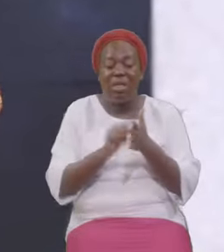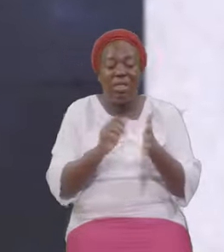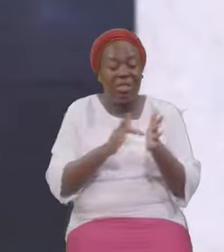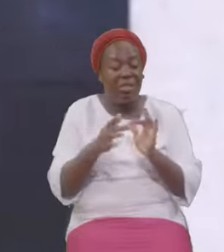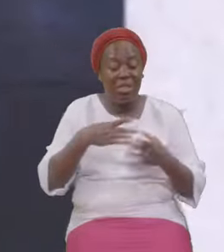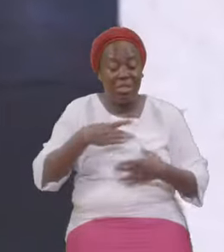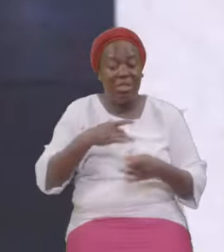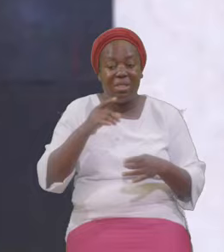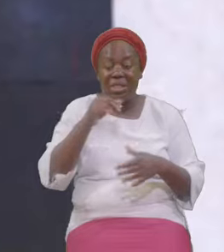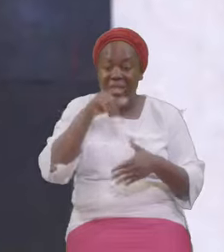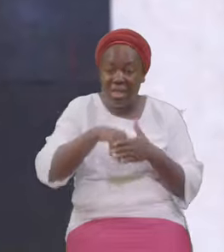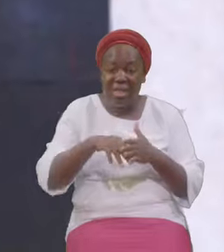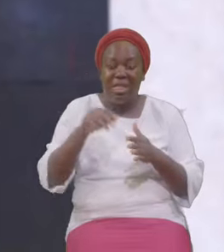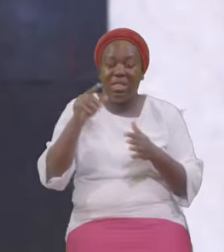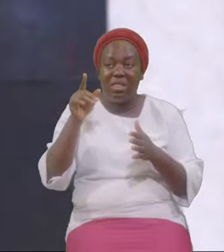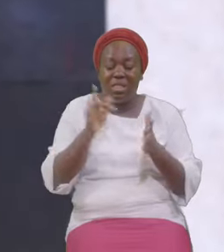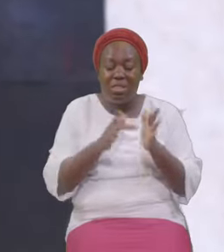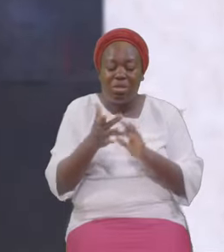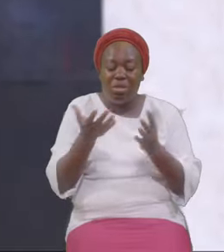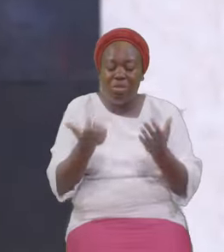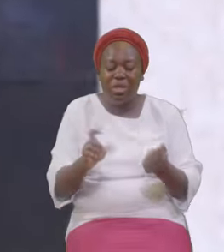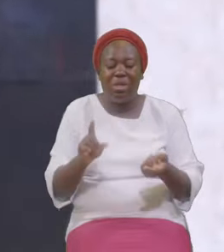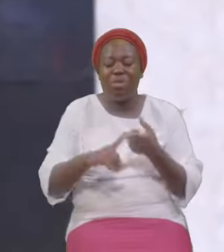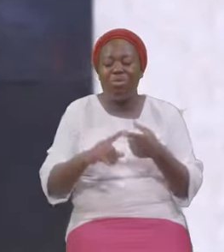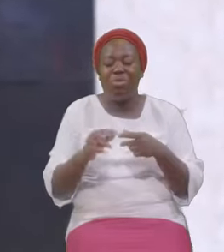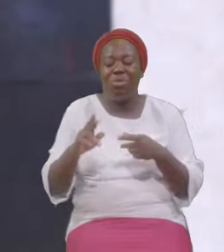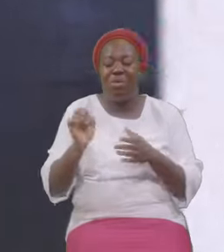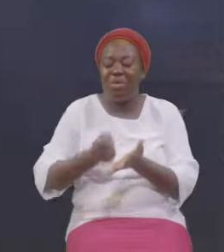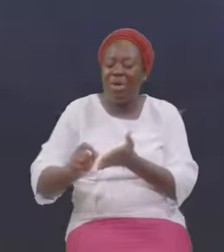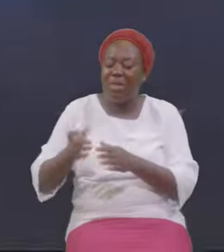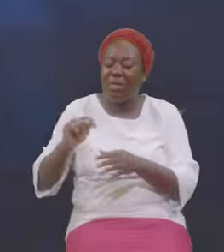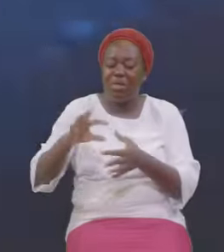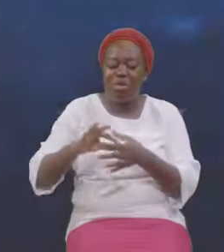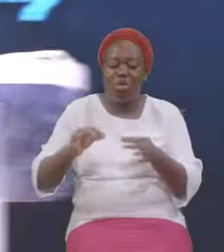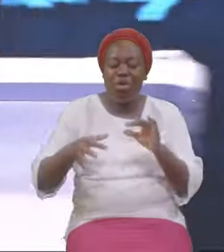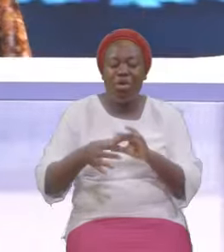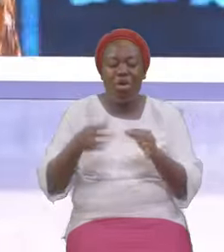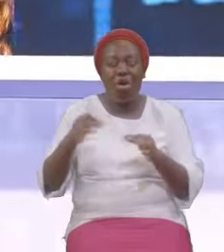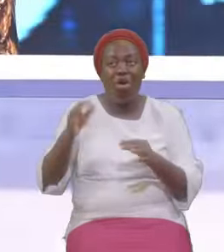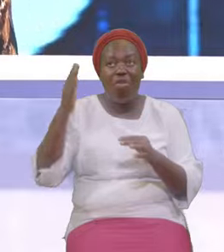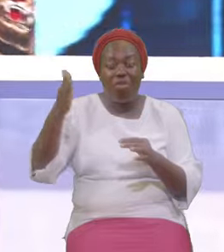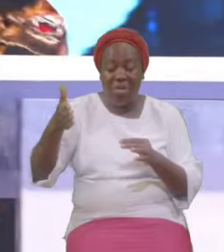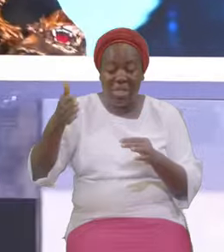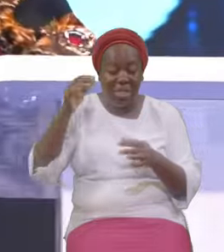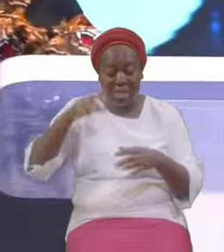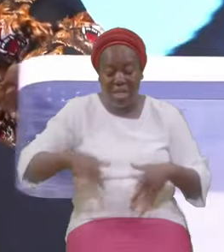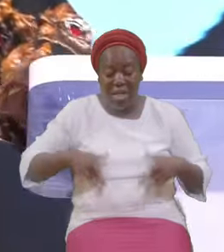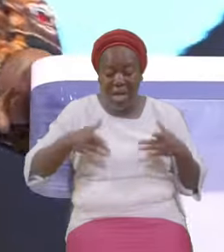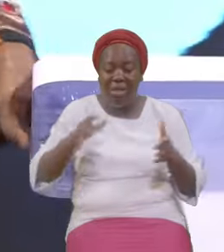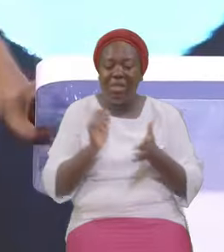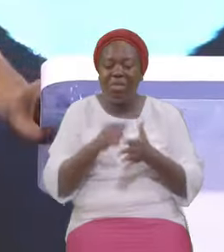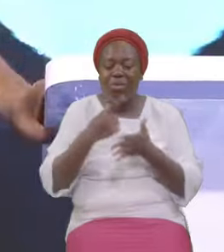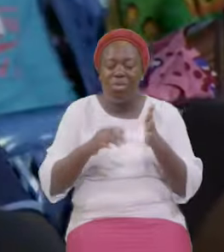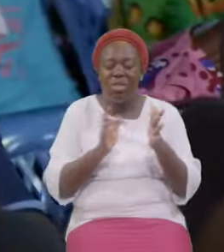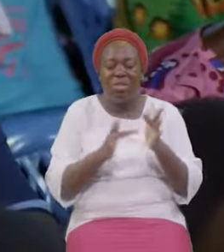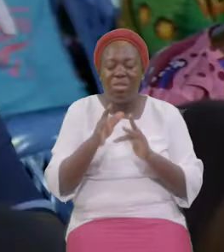to write the story of his life. That's all Jesus is interested in about